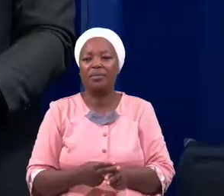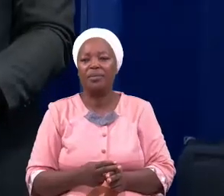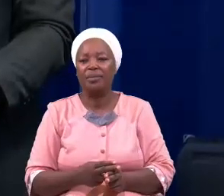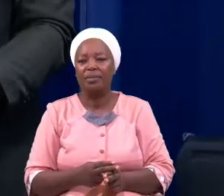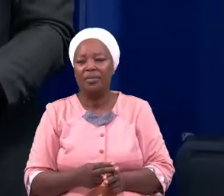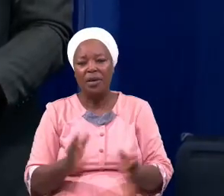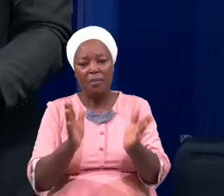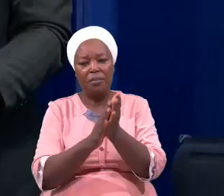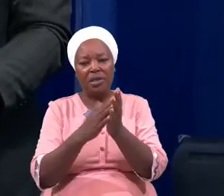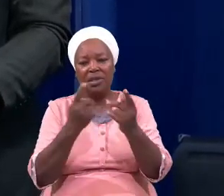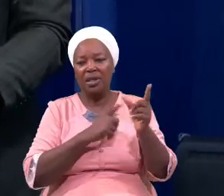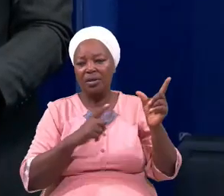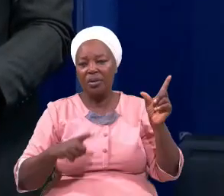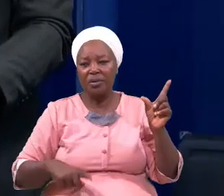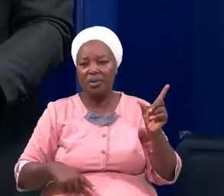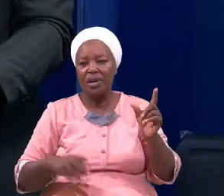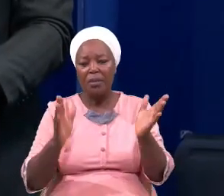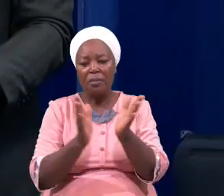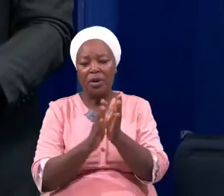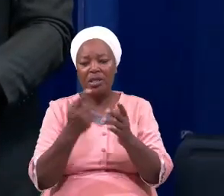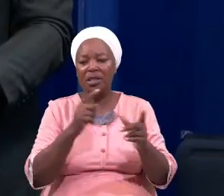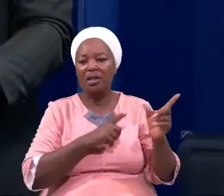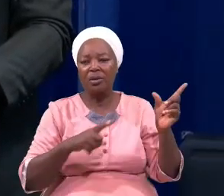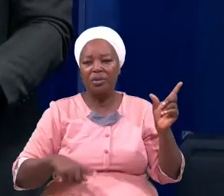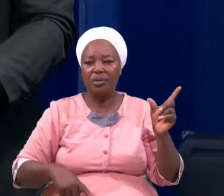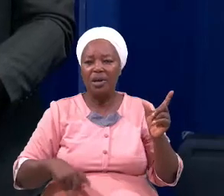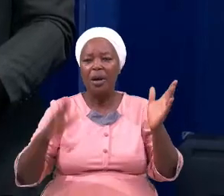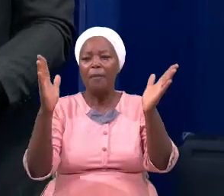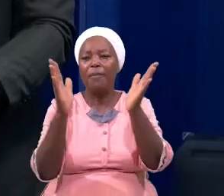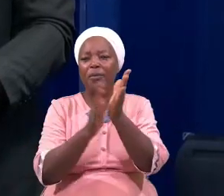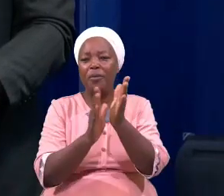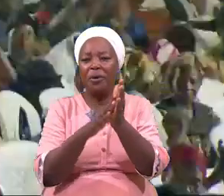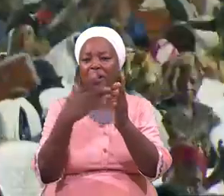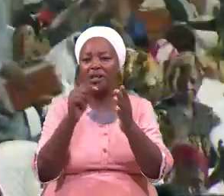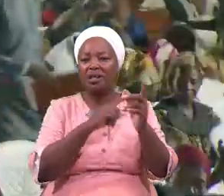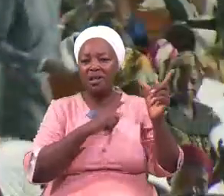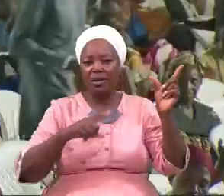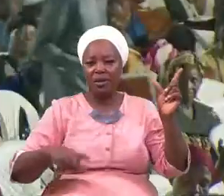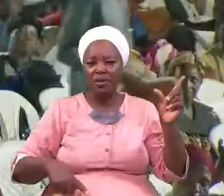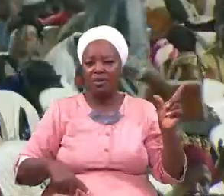Praise the Lord. Praise the Lord. Praise the Lord.